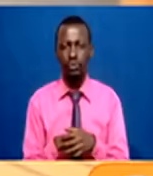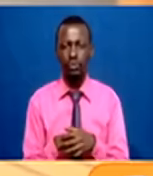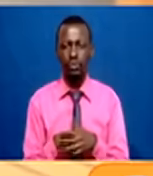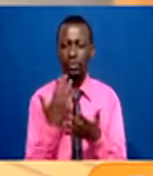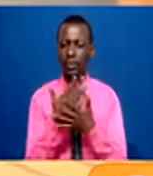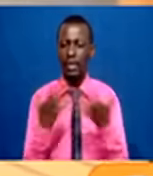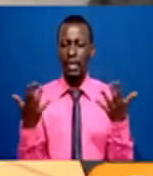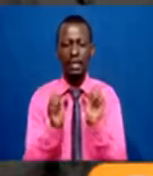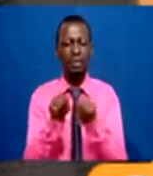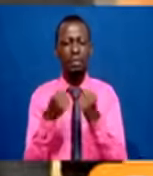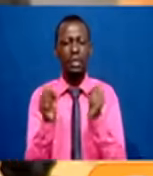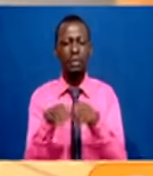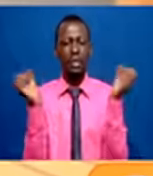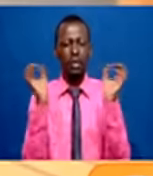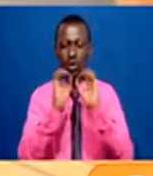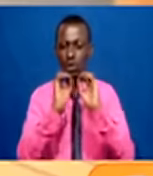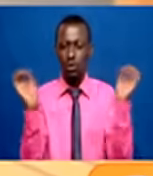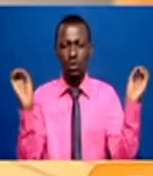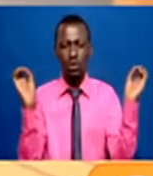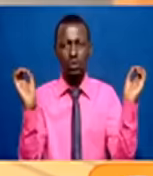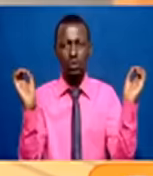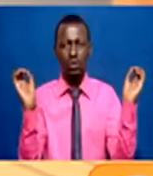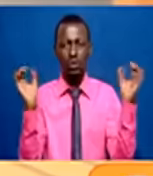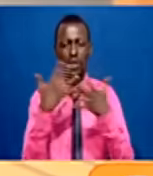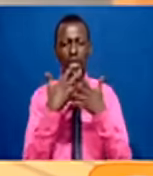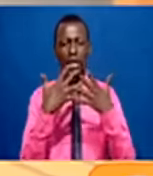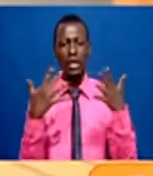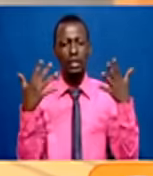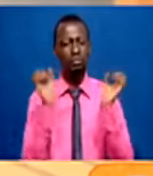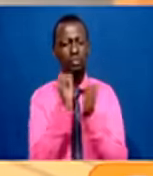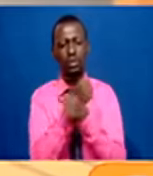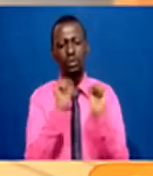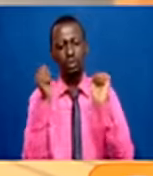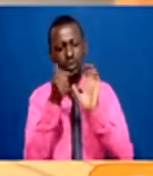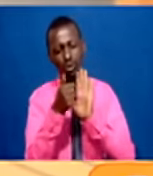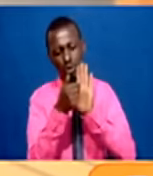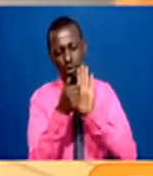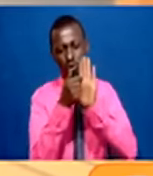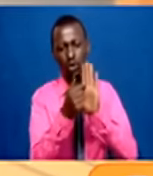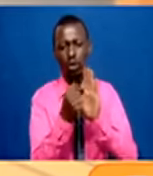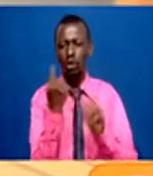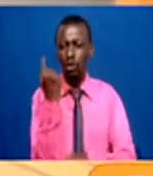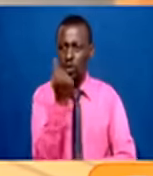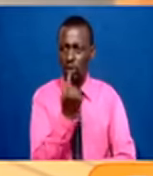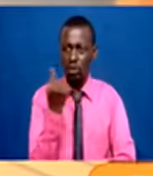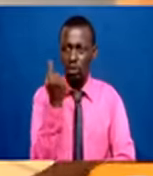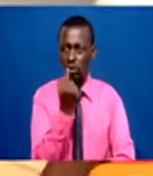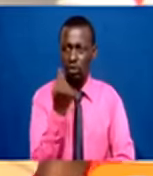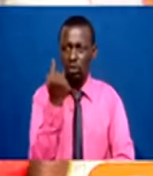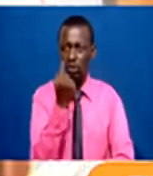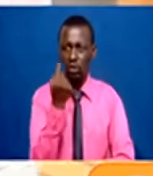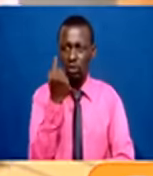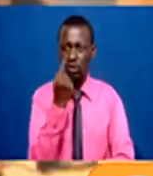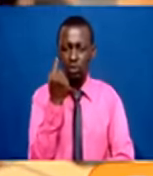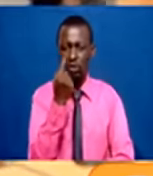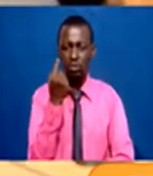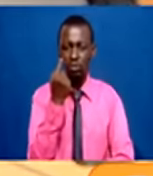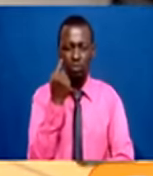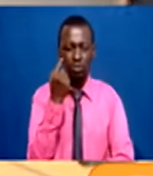fracture. There was nothing that you could be able to tell apart from he had a inaitwa kwa nundu kwa